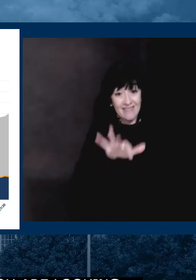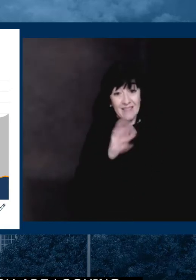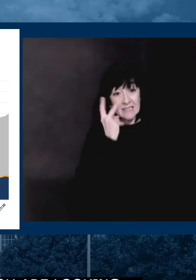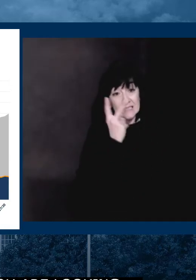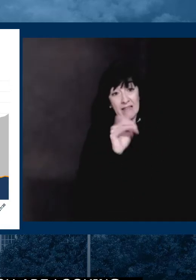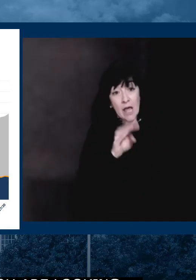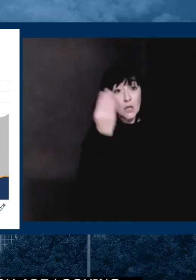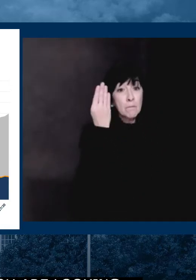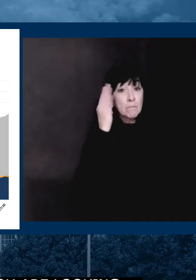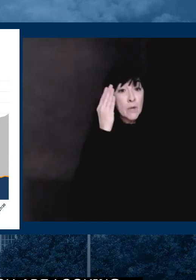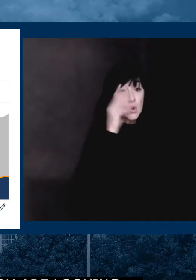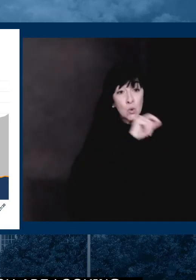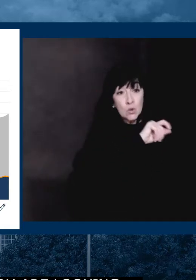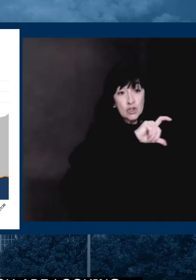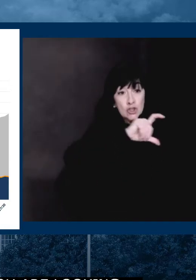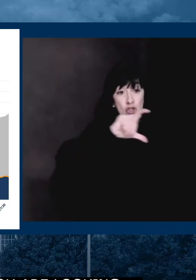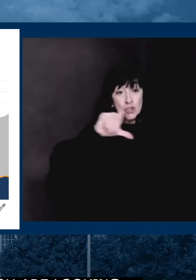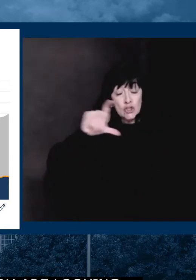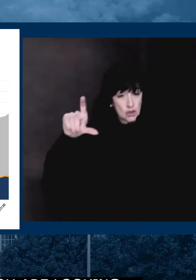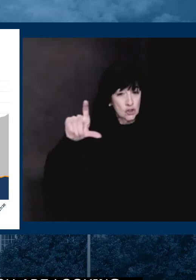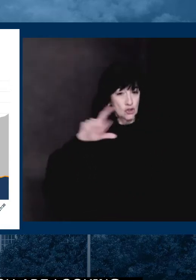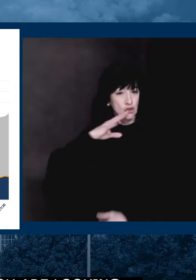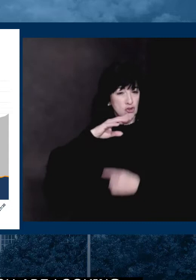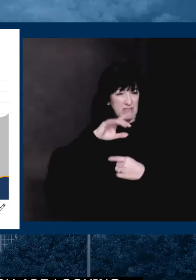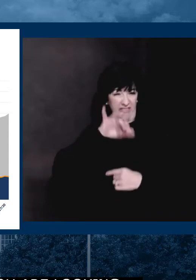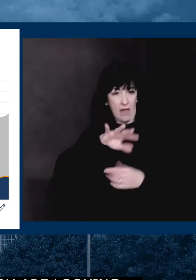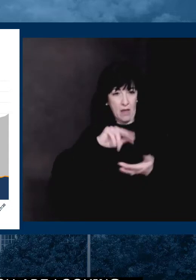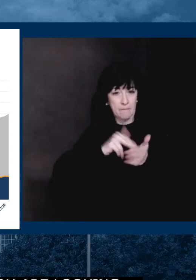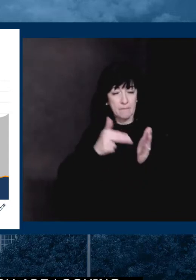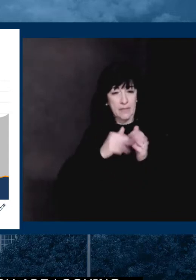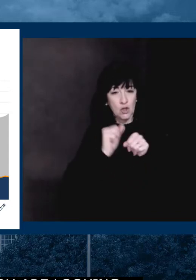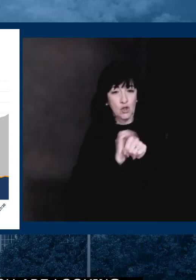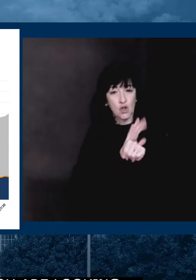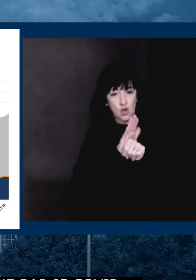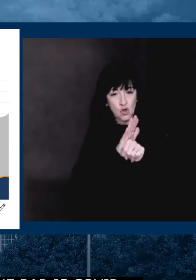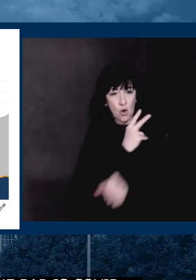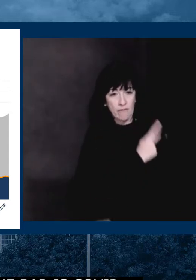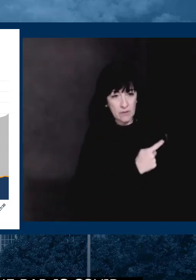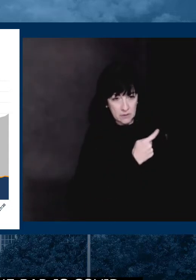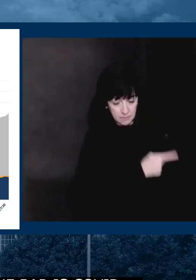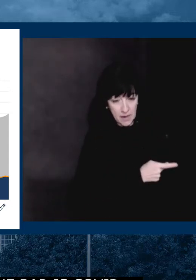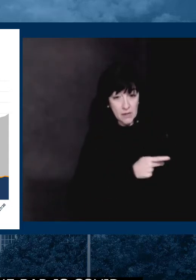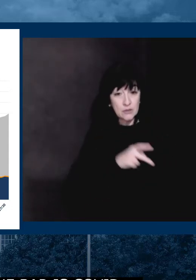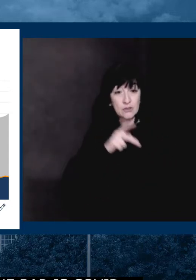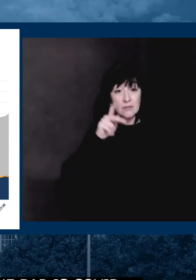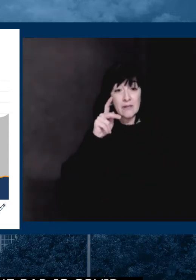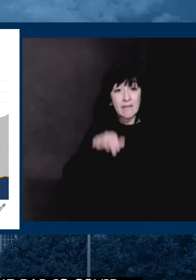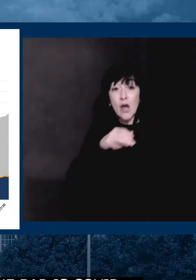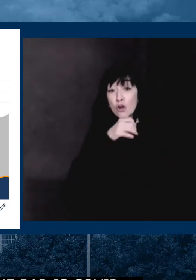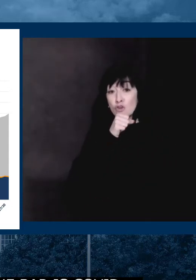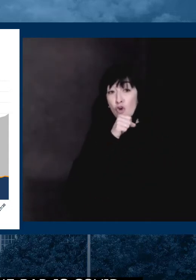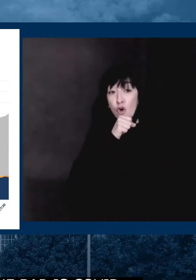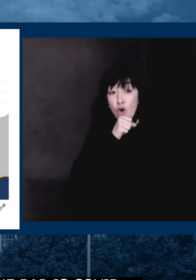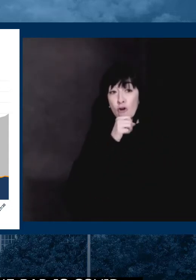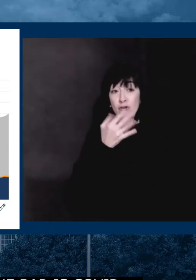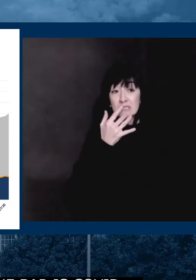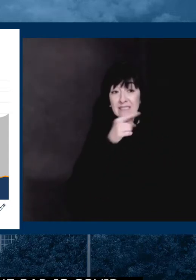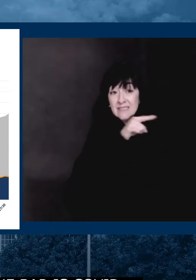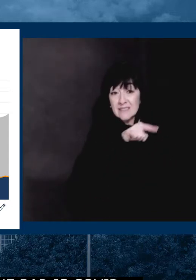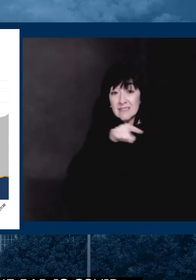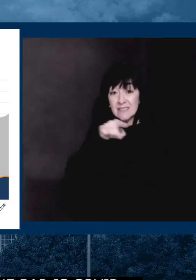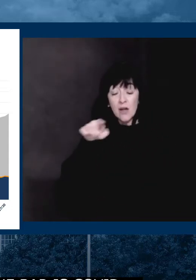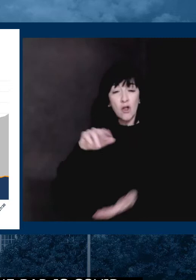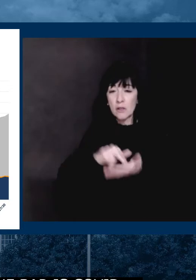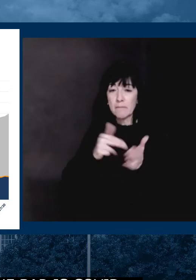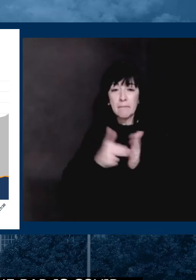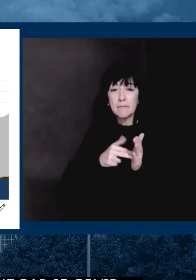patients. The little orangish yellow line there is those patients that are under investigation. So suspected potential COVID patients, but they're waiting for the